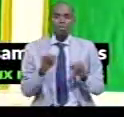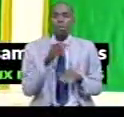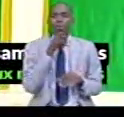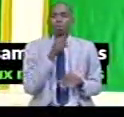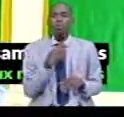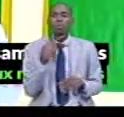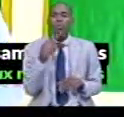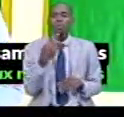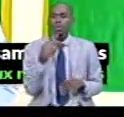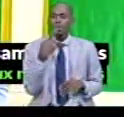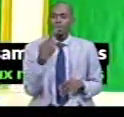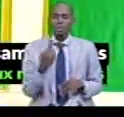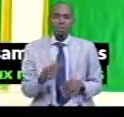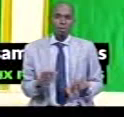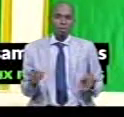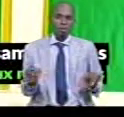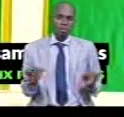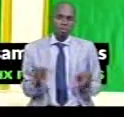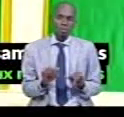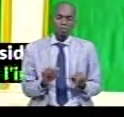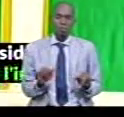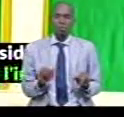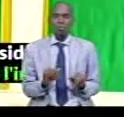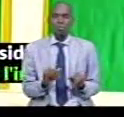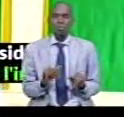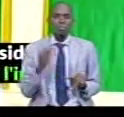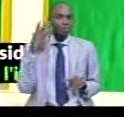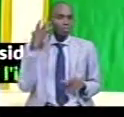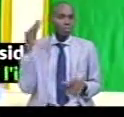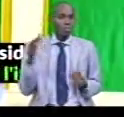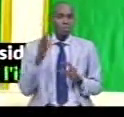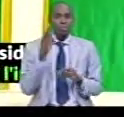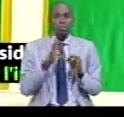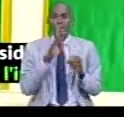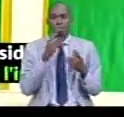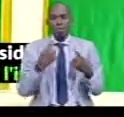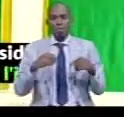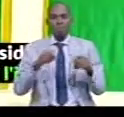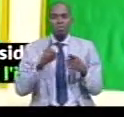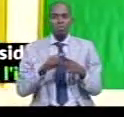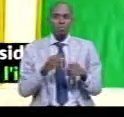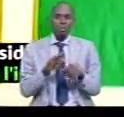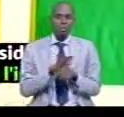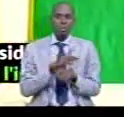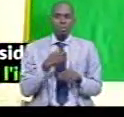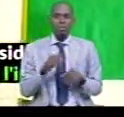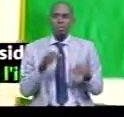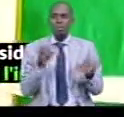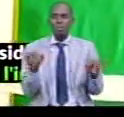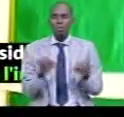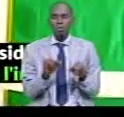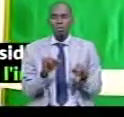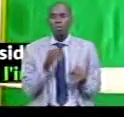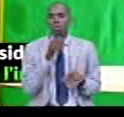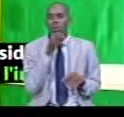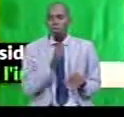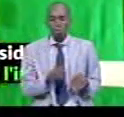voice tell the same old lies, if you're trying to fill the same old